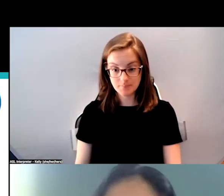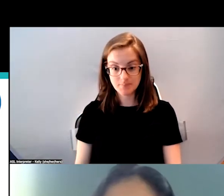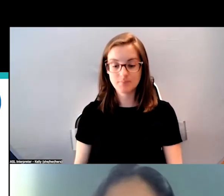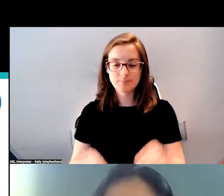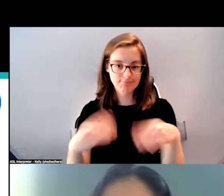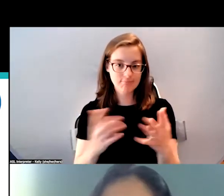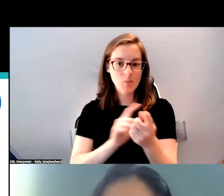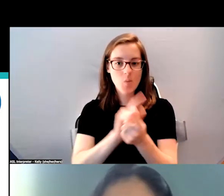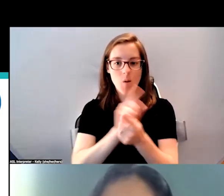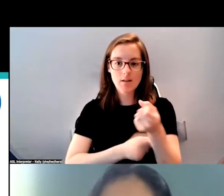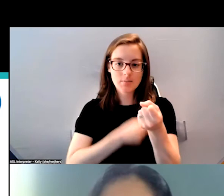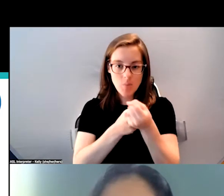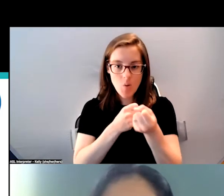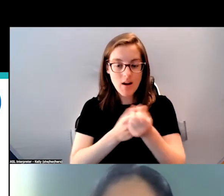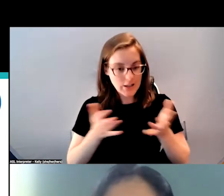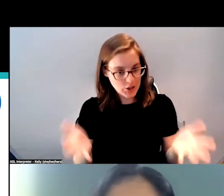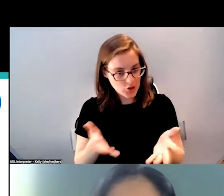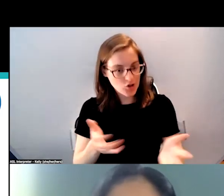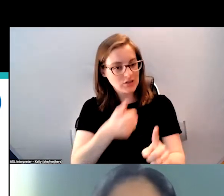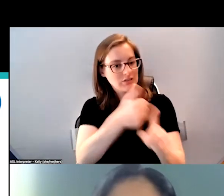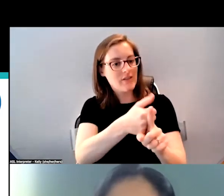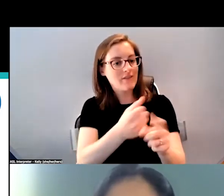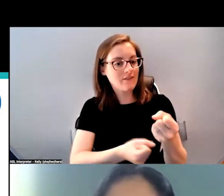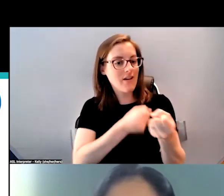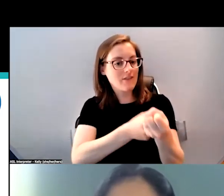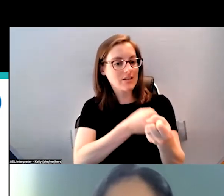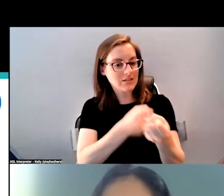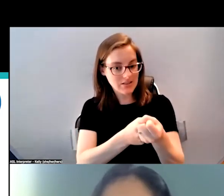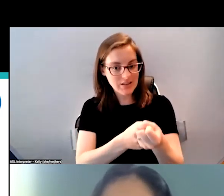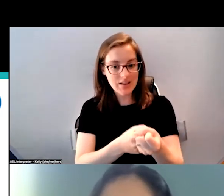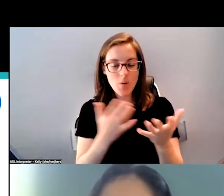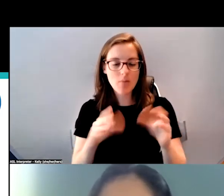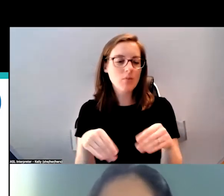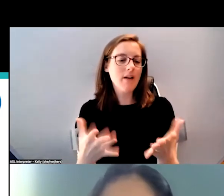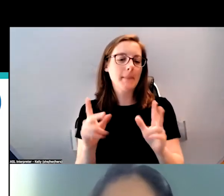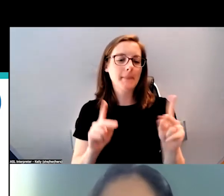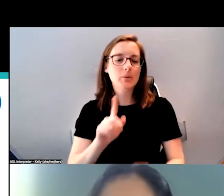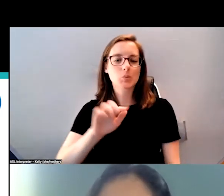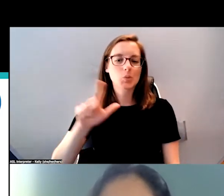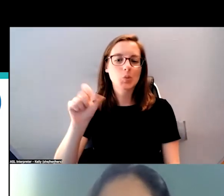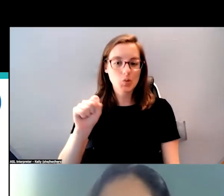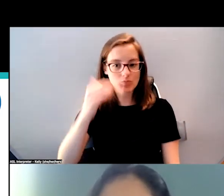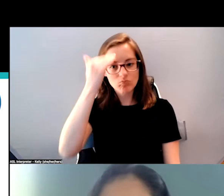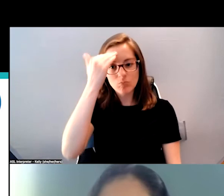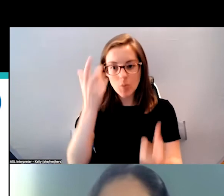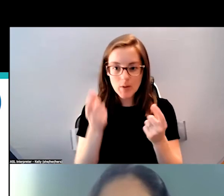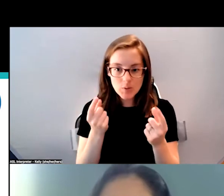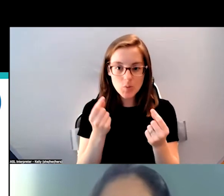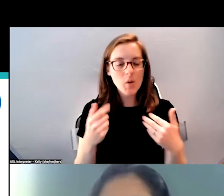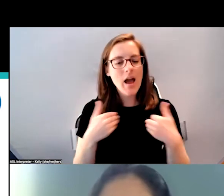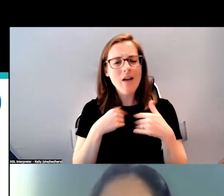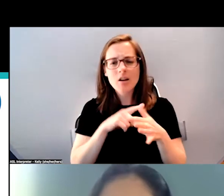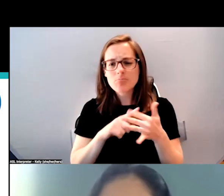and encouraging self-advocacy wherever possible. We just want to provide folks with the tools to be able to know what to do next if